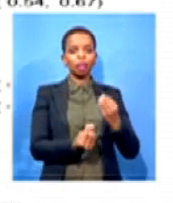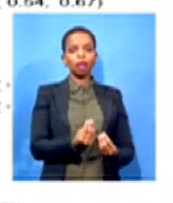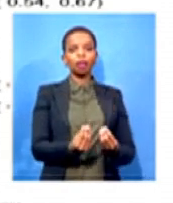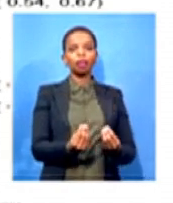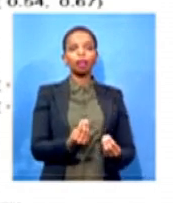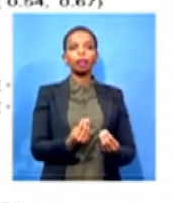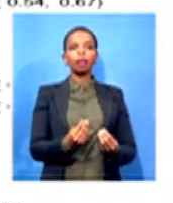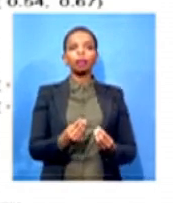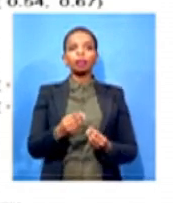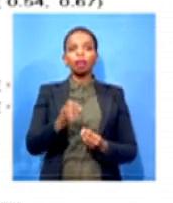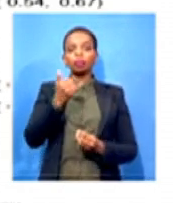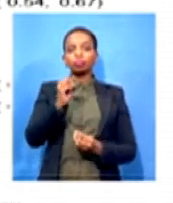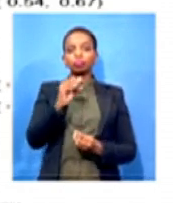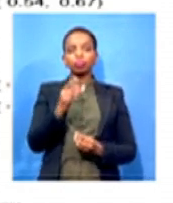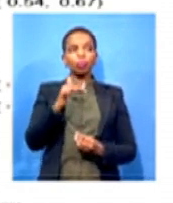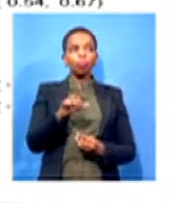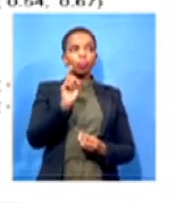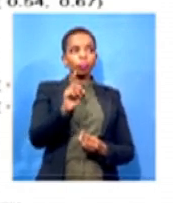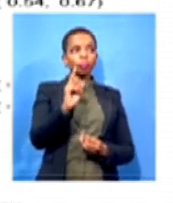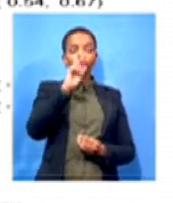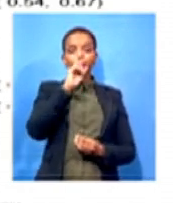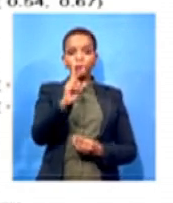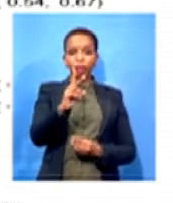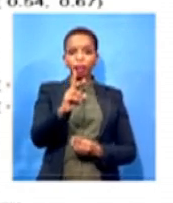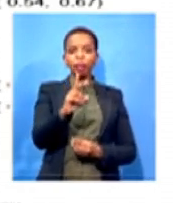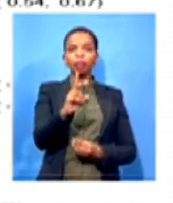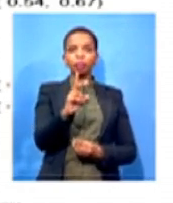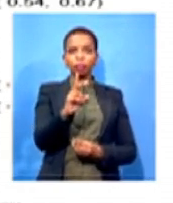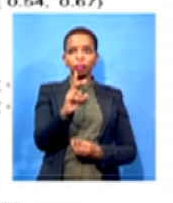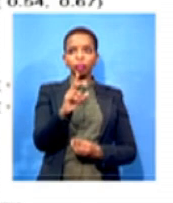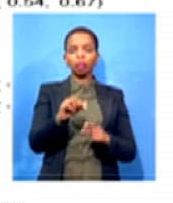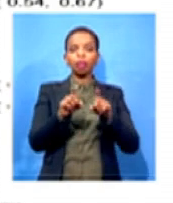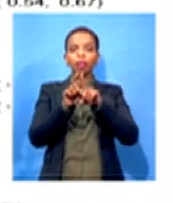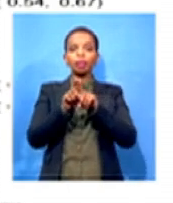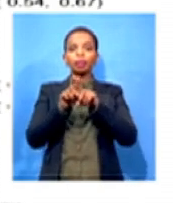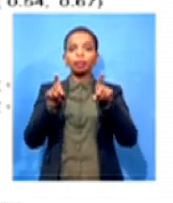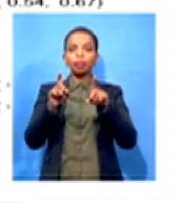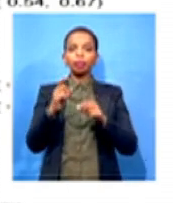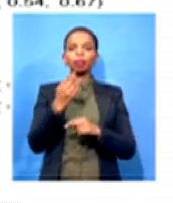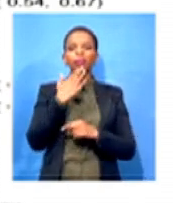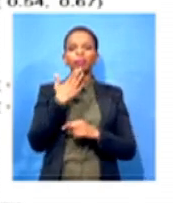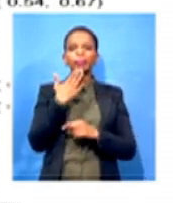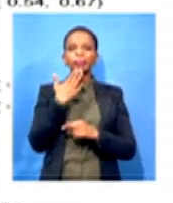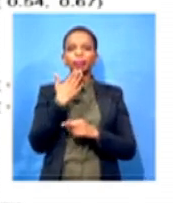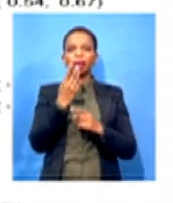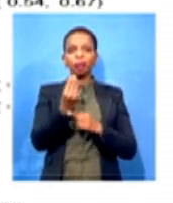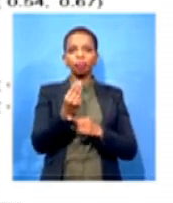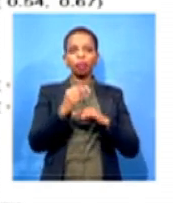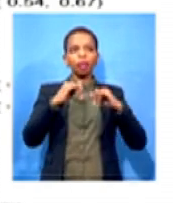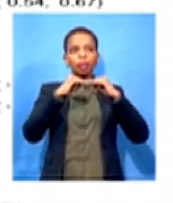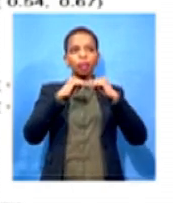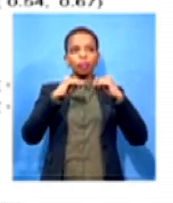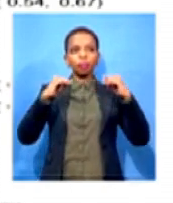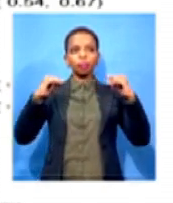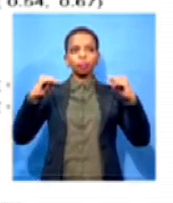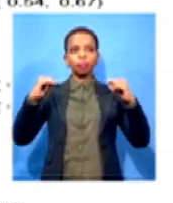those bars or blocks, there's a straight line which goes straight crossing 1. So if that